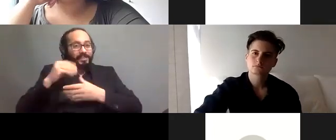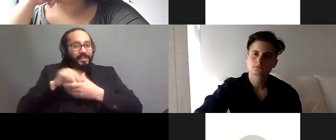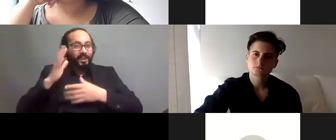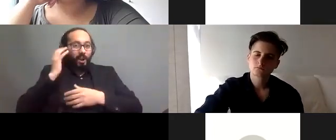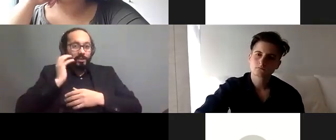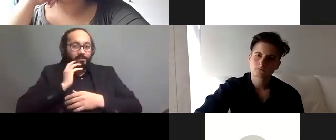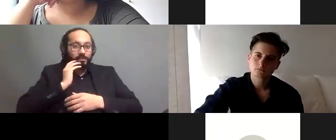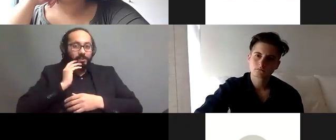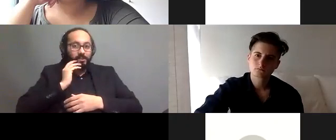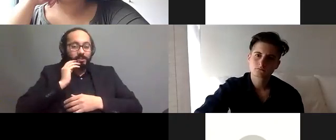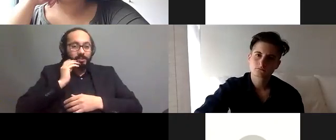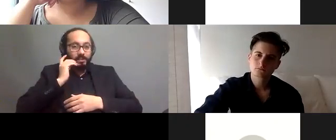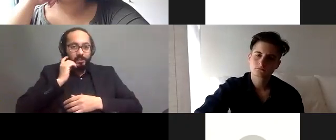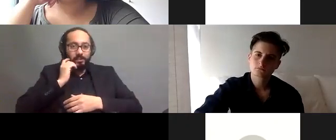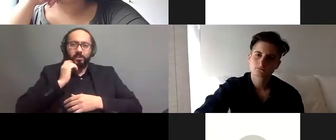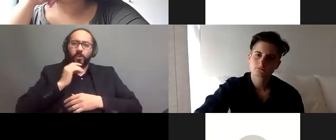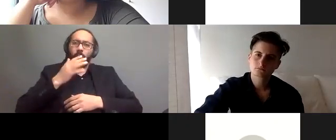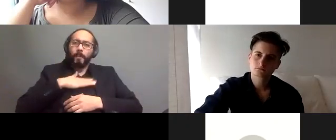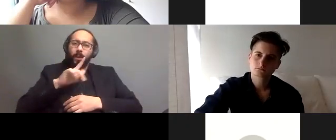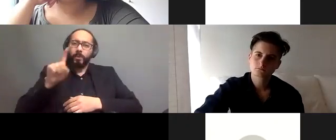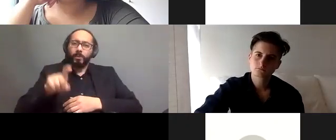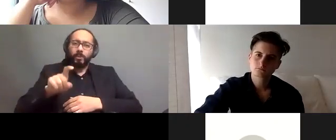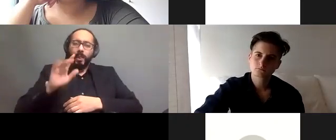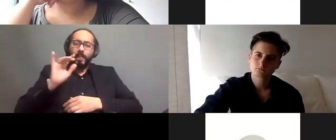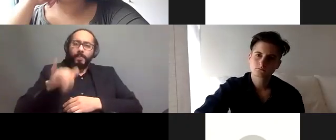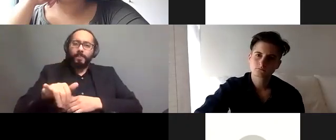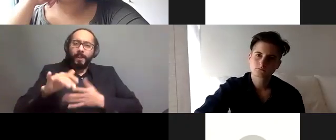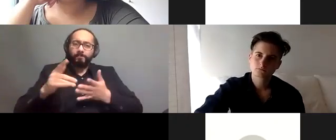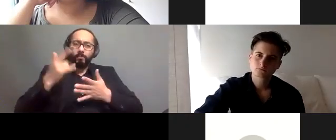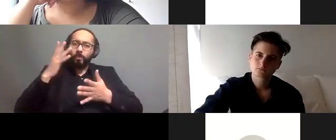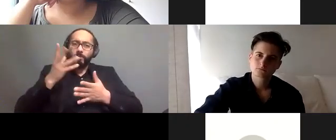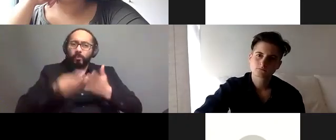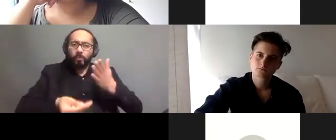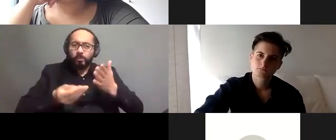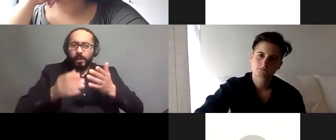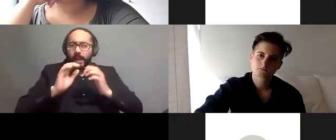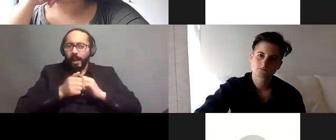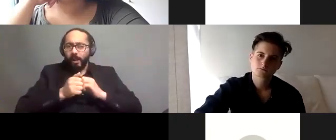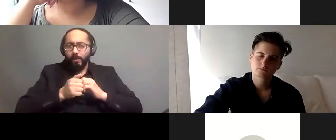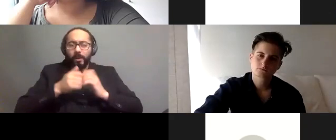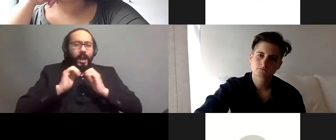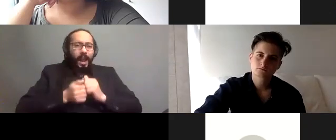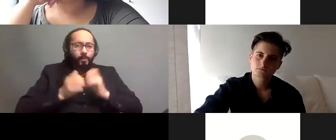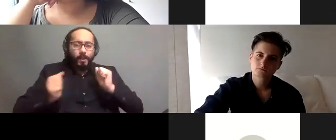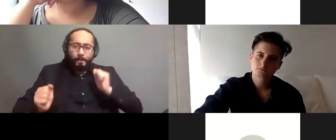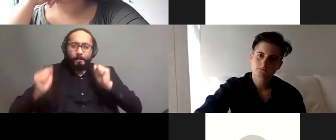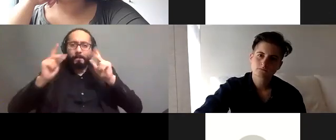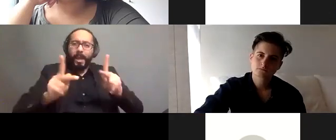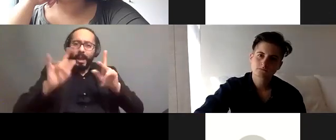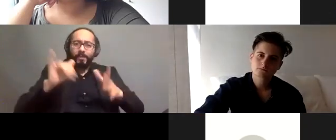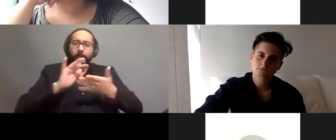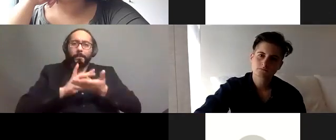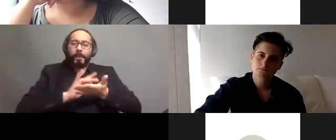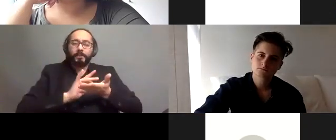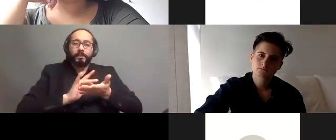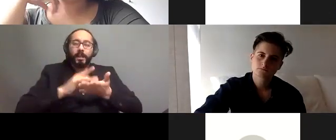And so my biggest questions, I guess, right now is, where did that go and how do we bring that back? And what is my role in that as somebody